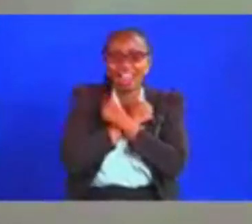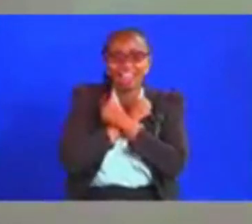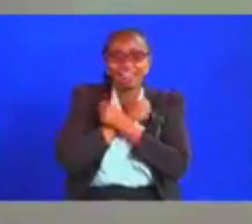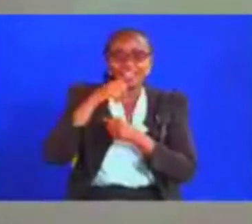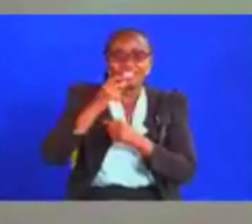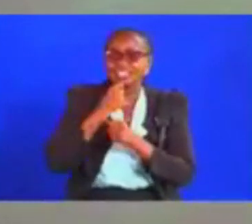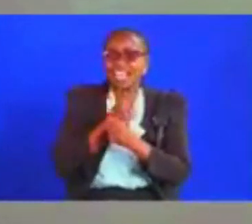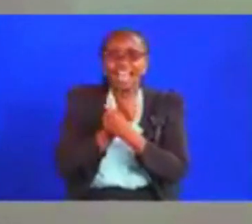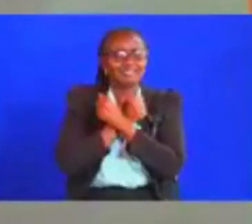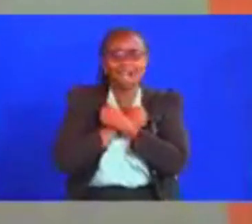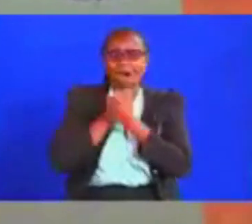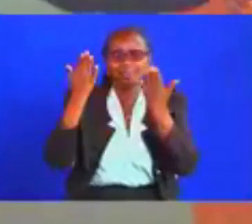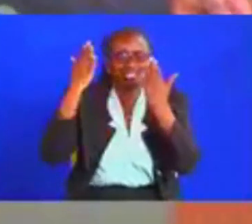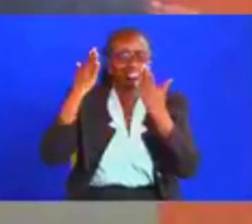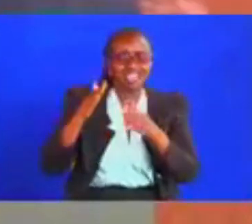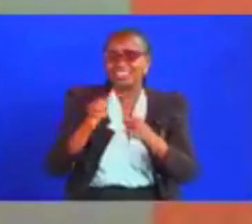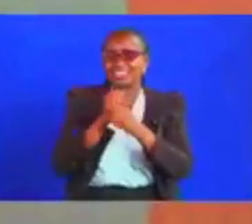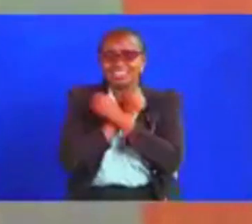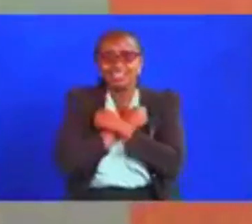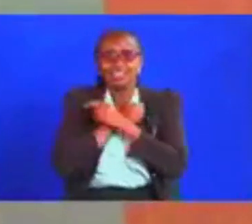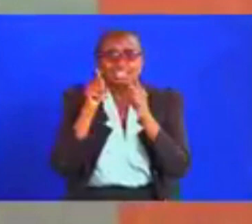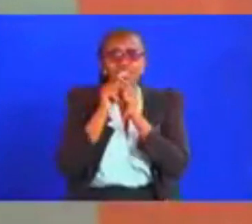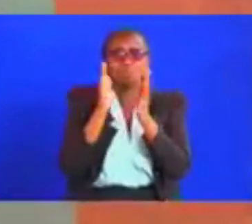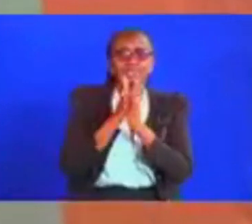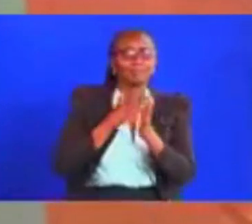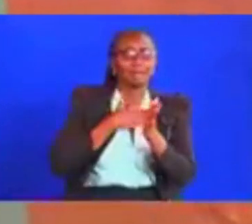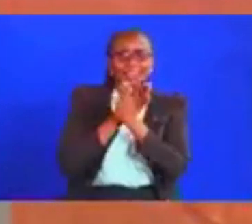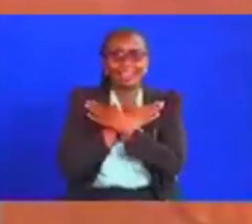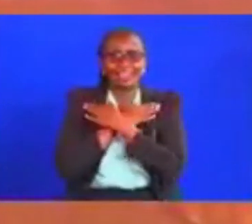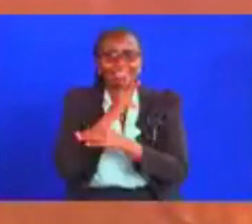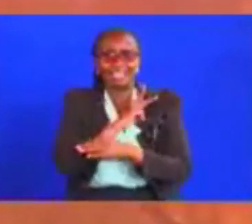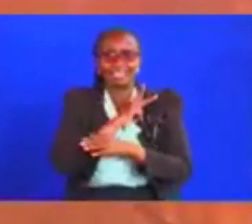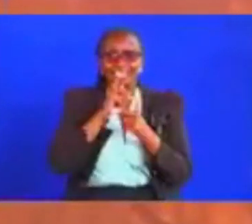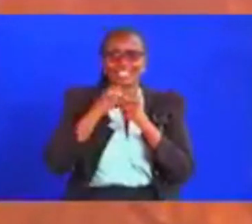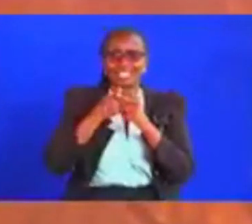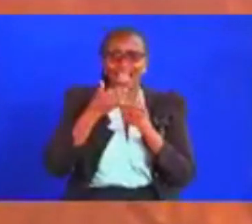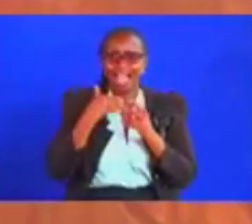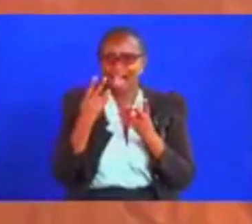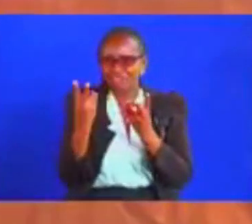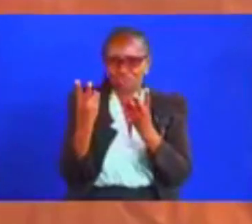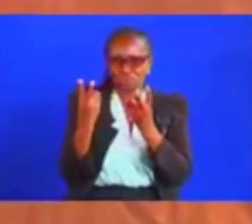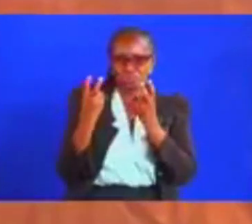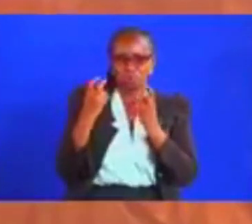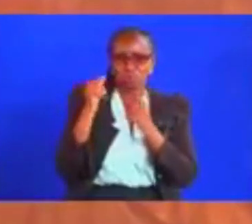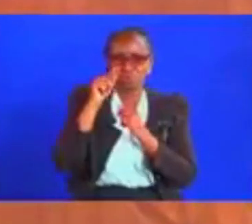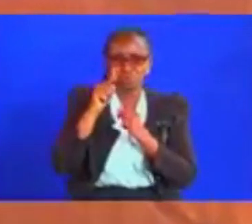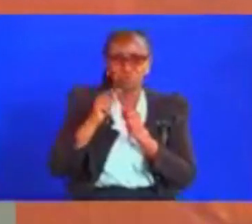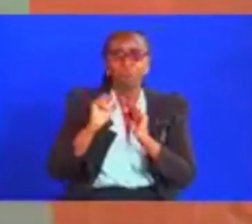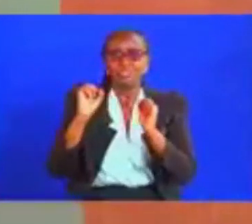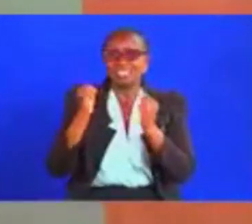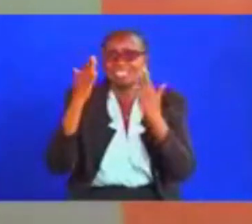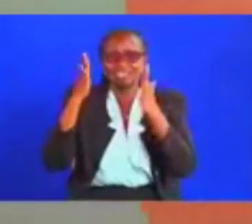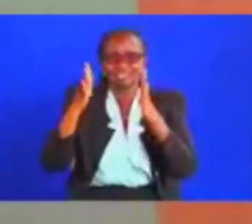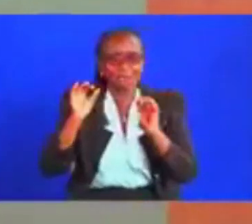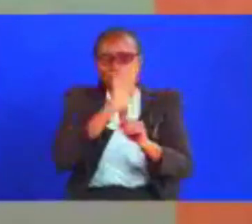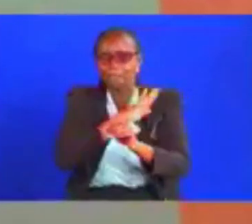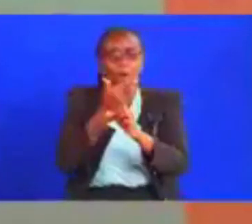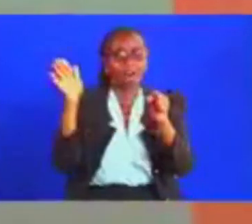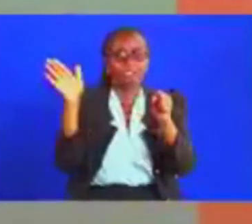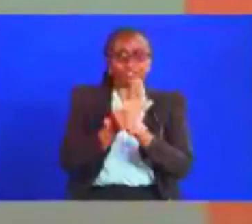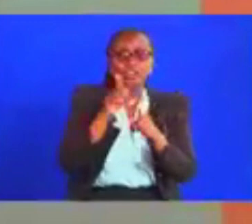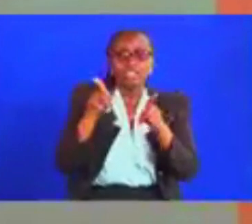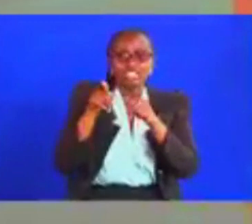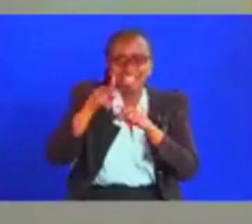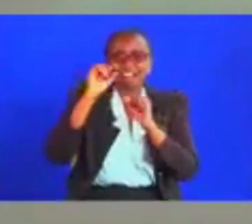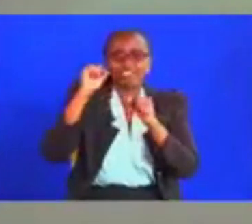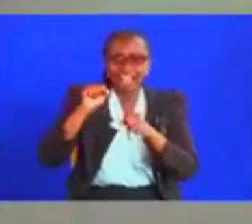loved you with an everlasting love, and with my loving kindness I have drawn you. The Savior is powerful. He can reach down